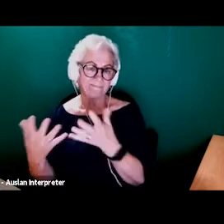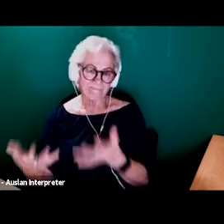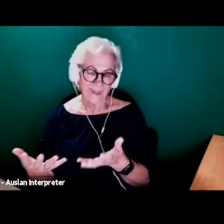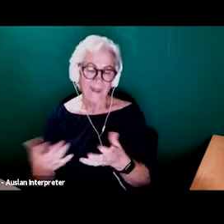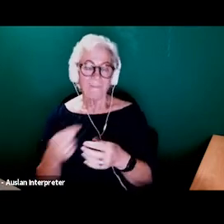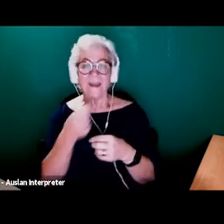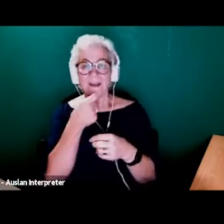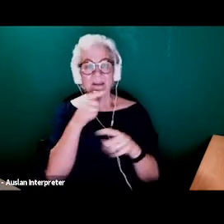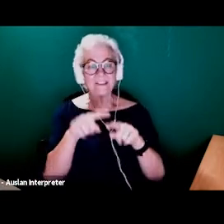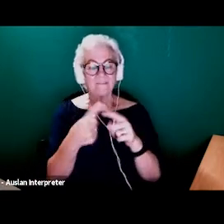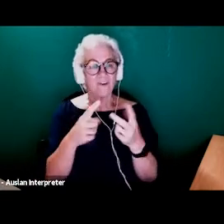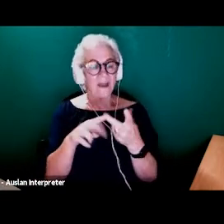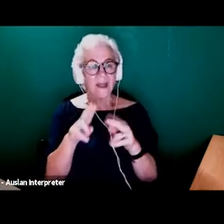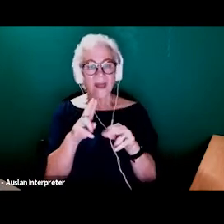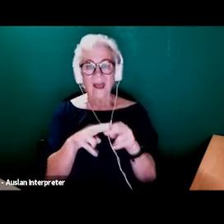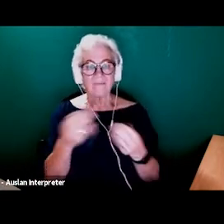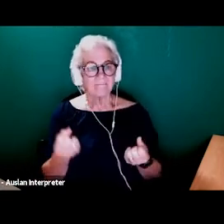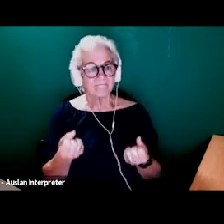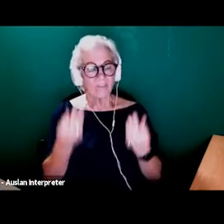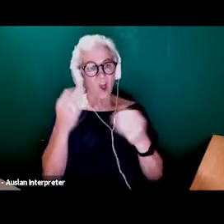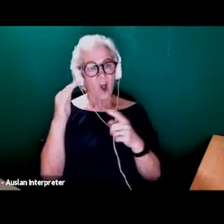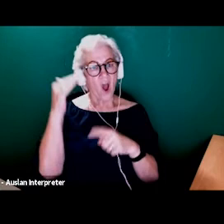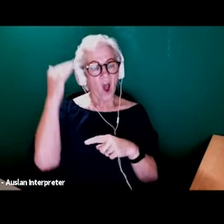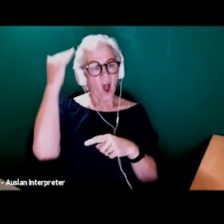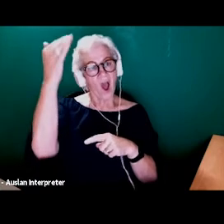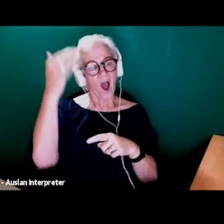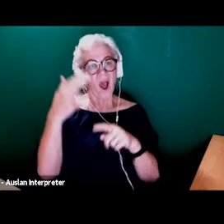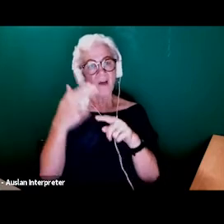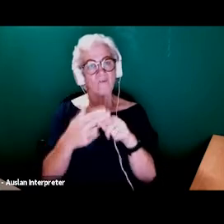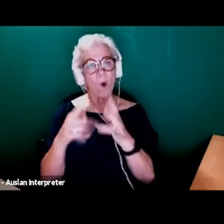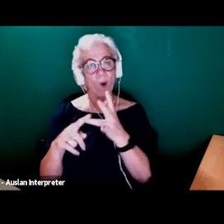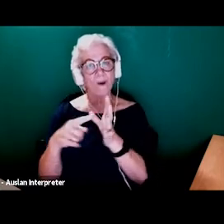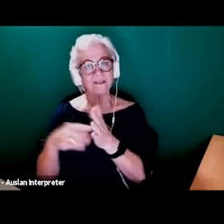different had we not had this high coverage of OAT in the community.